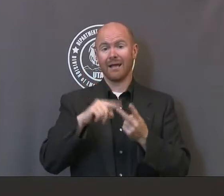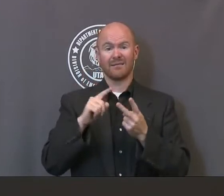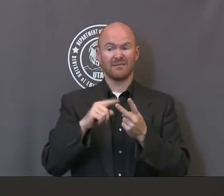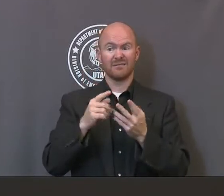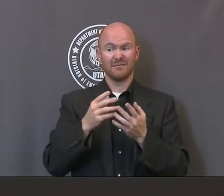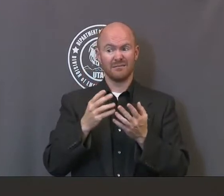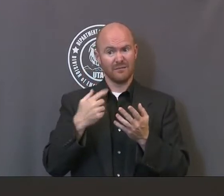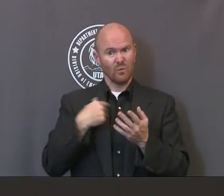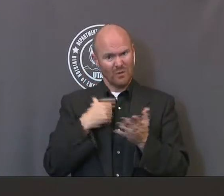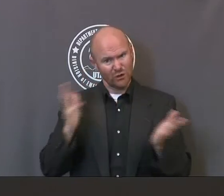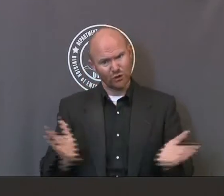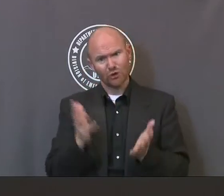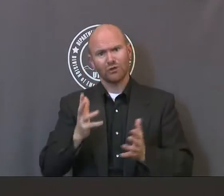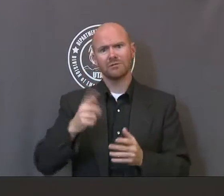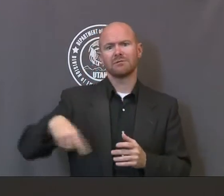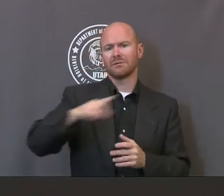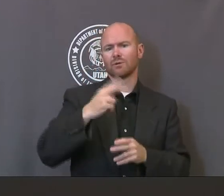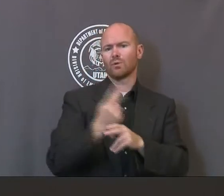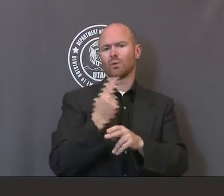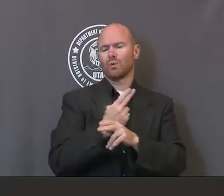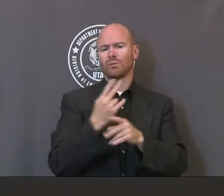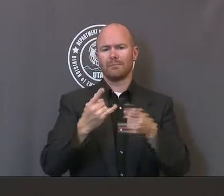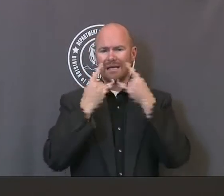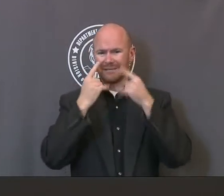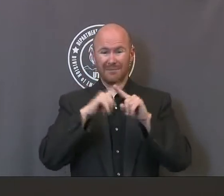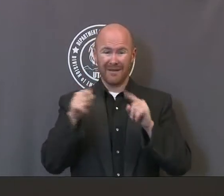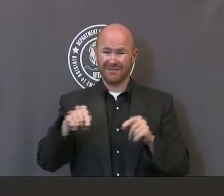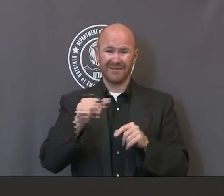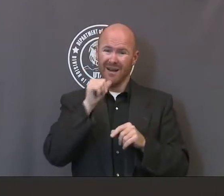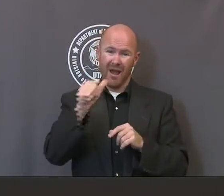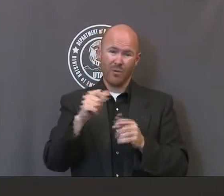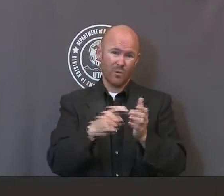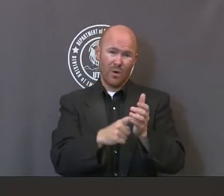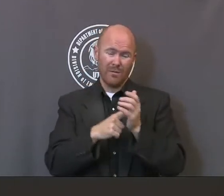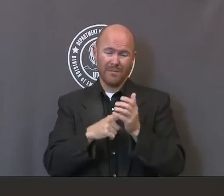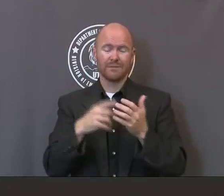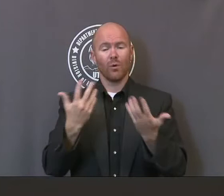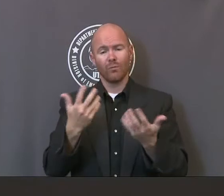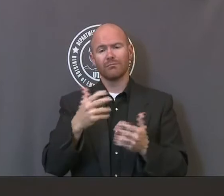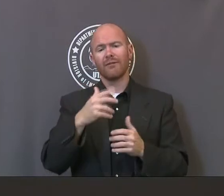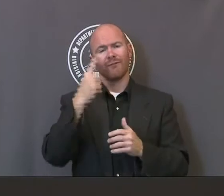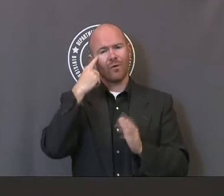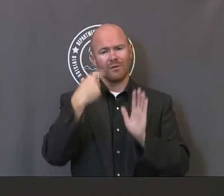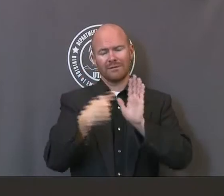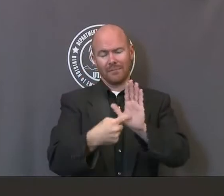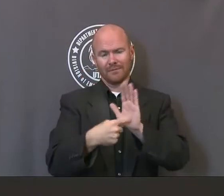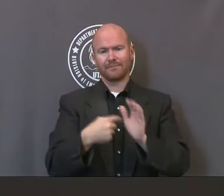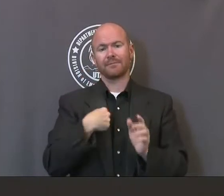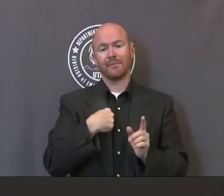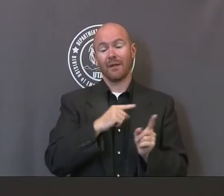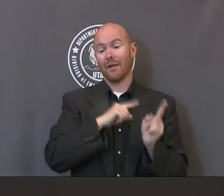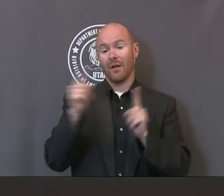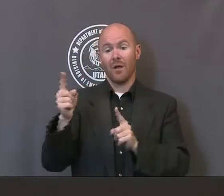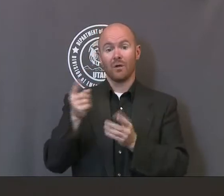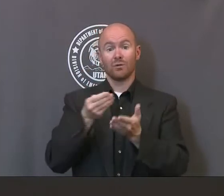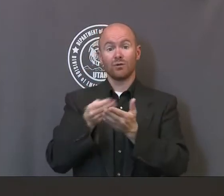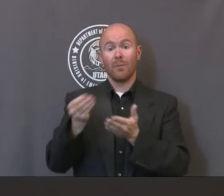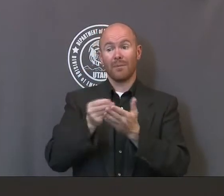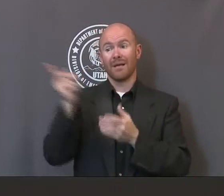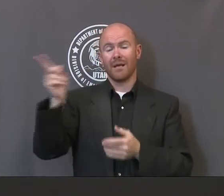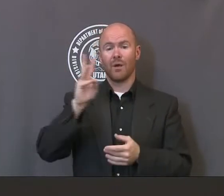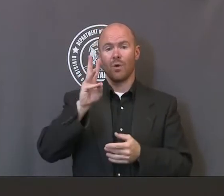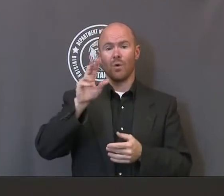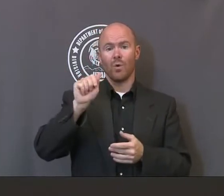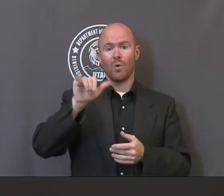still encouraging the mask to be worn, but it's not a requirement. So, for example, if I were to go shopping in Wayne County,